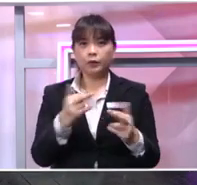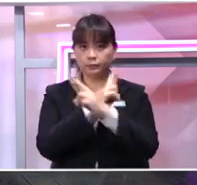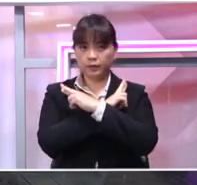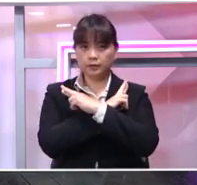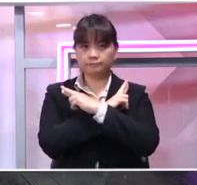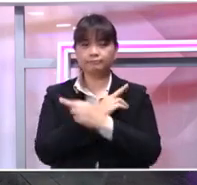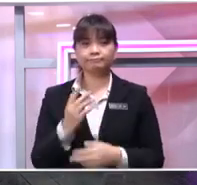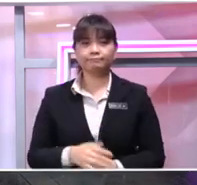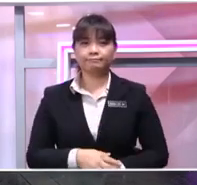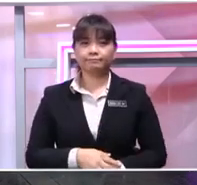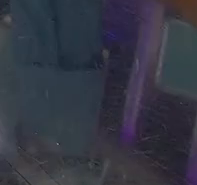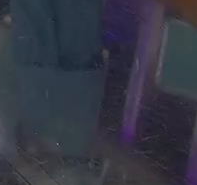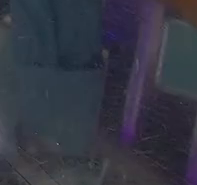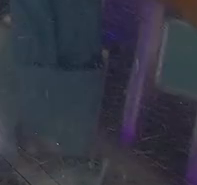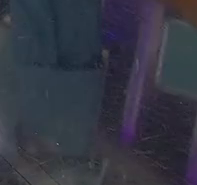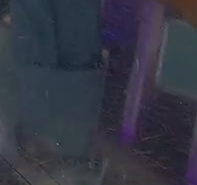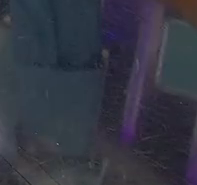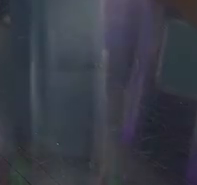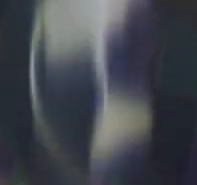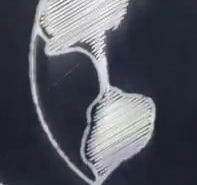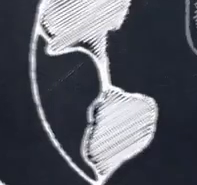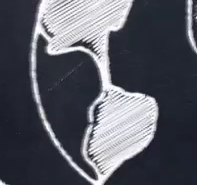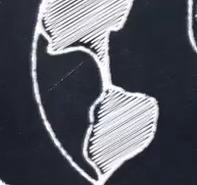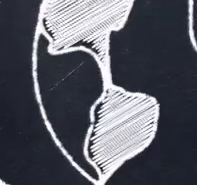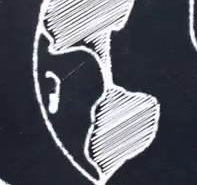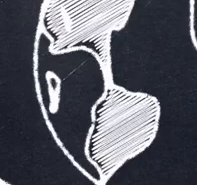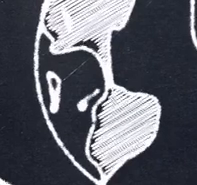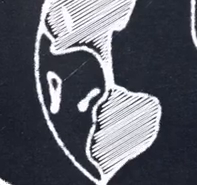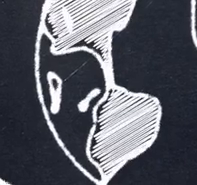after this in DidikTV KPM. See ya.